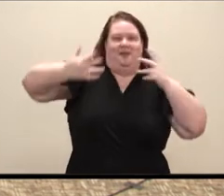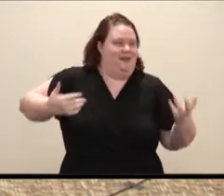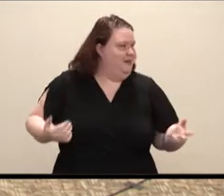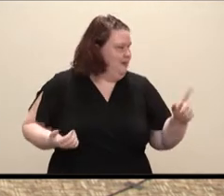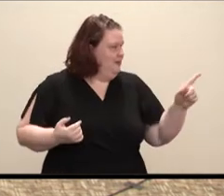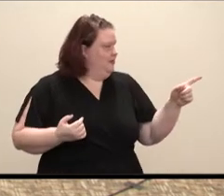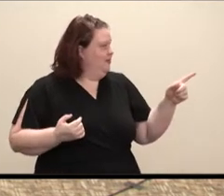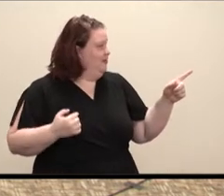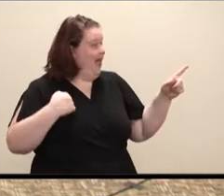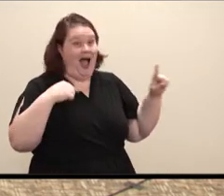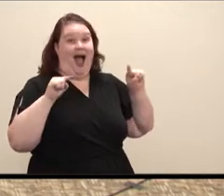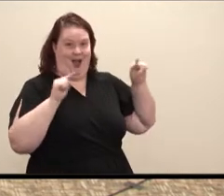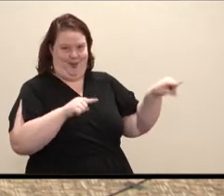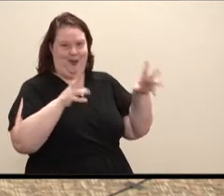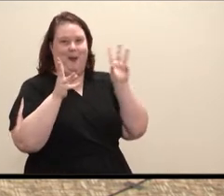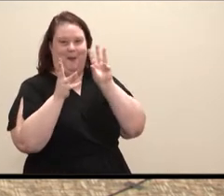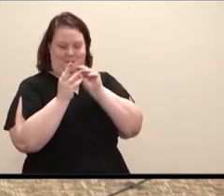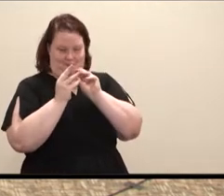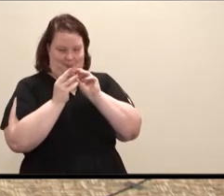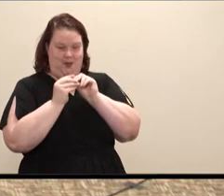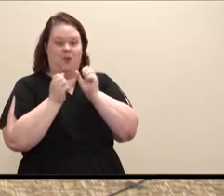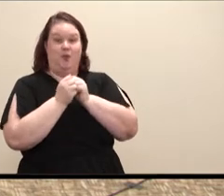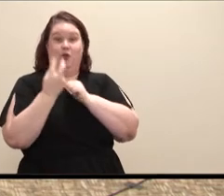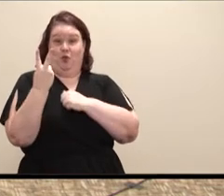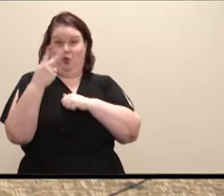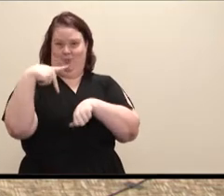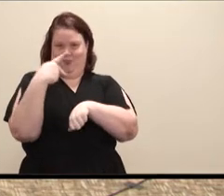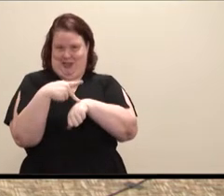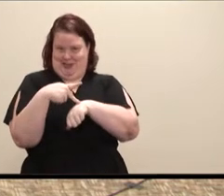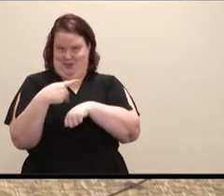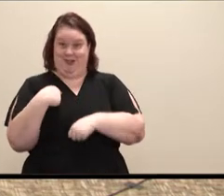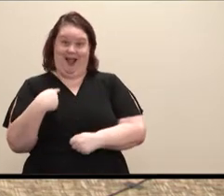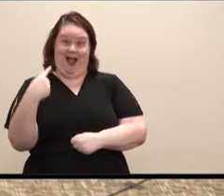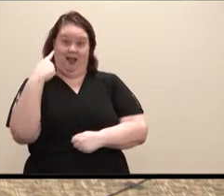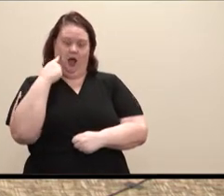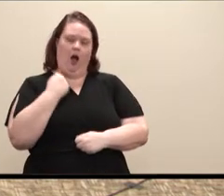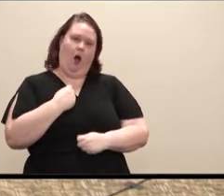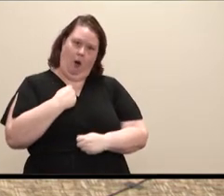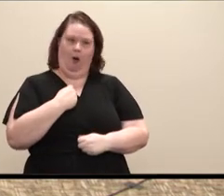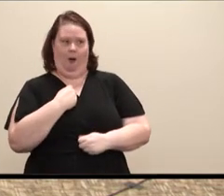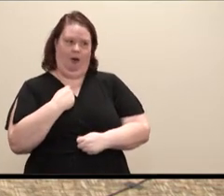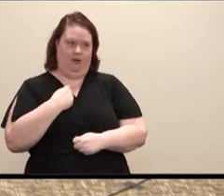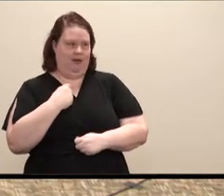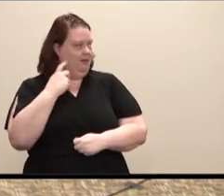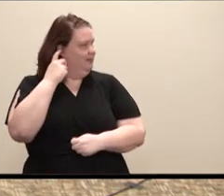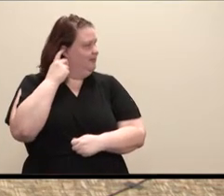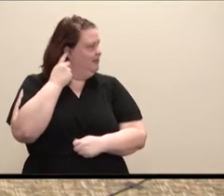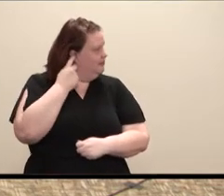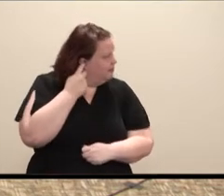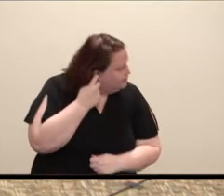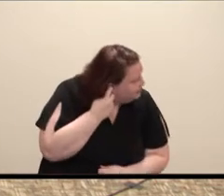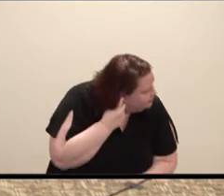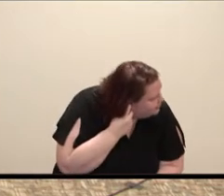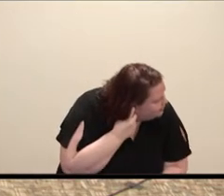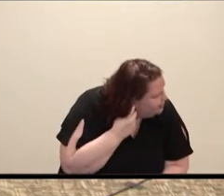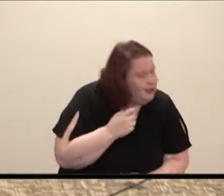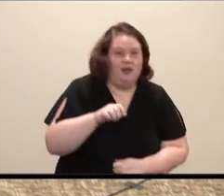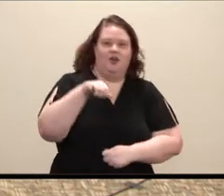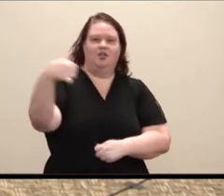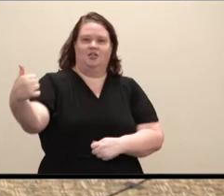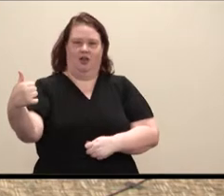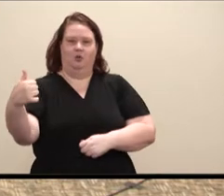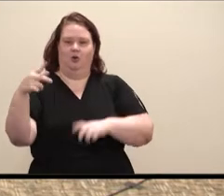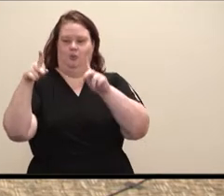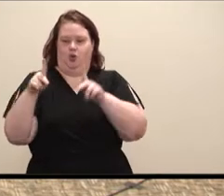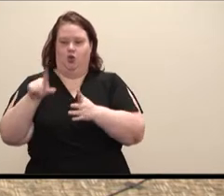I was actually in a room with two of our Waco High principals, and so I thought we were all real biased because I'm a Waco High alum, and there was another Waco High alum there,